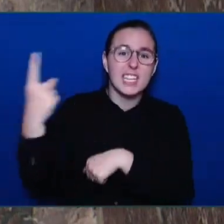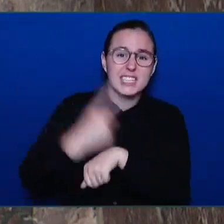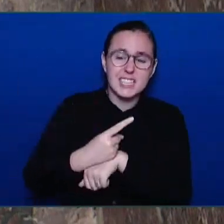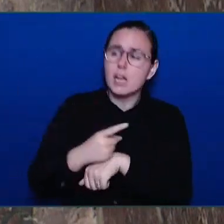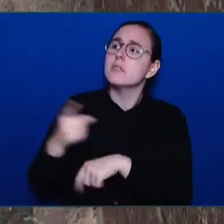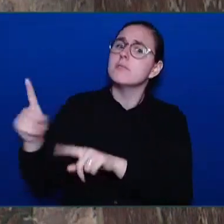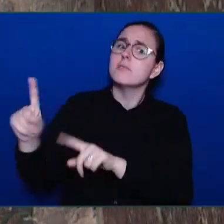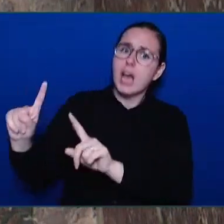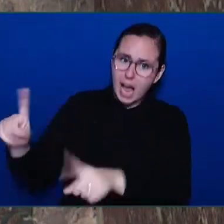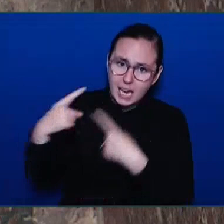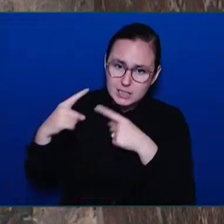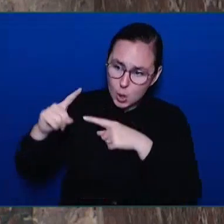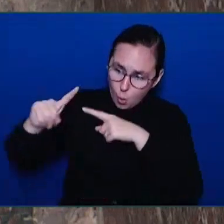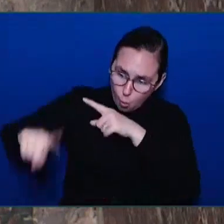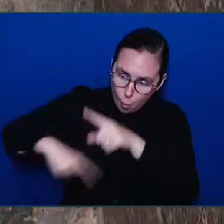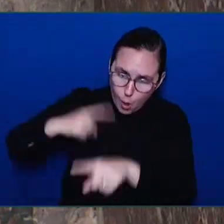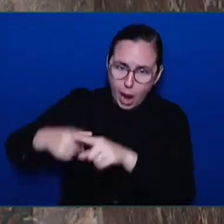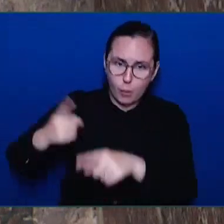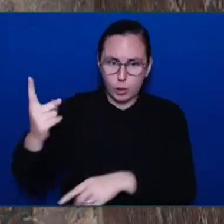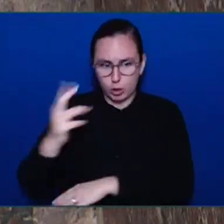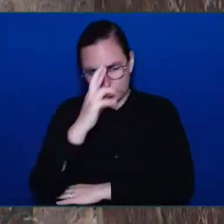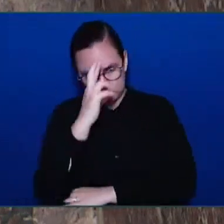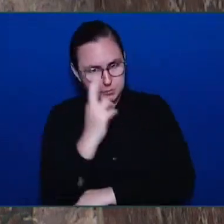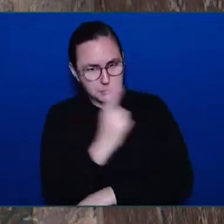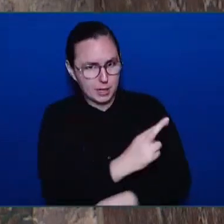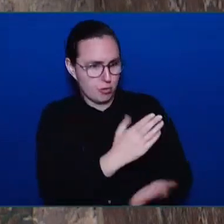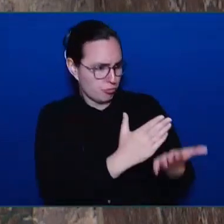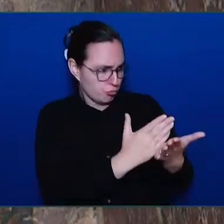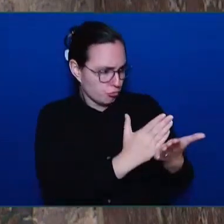Nations to pursue economic opportunity?